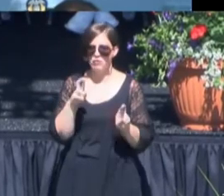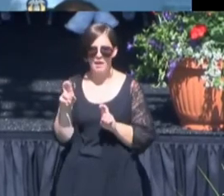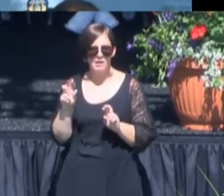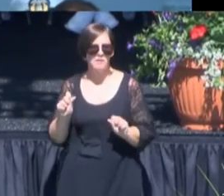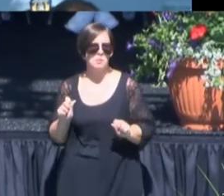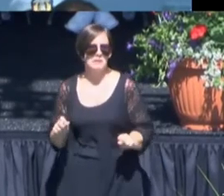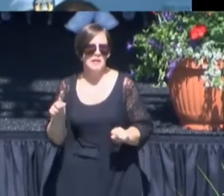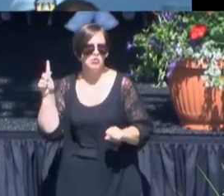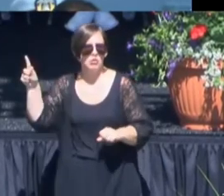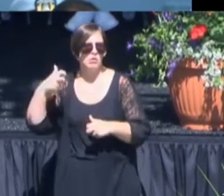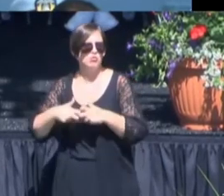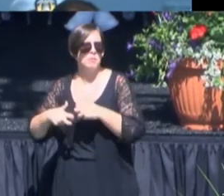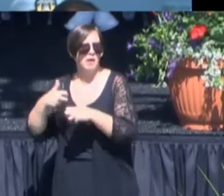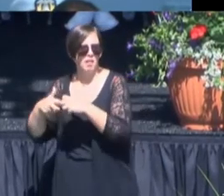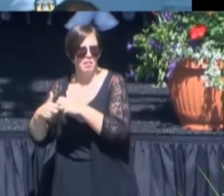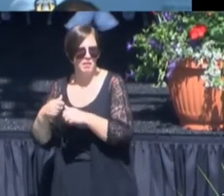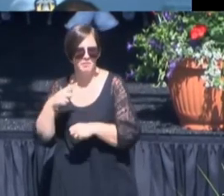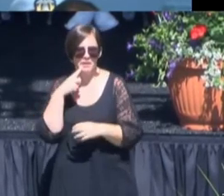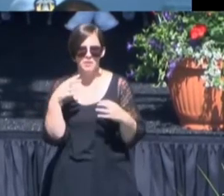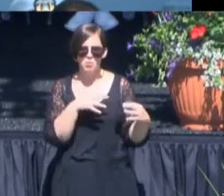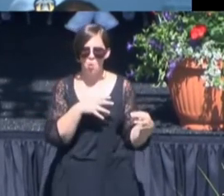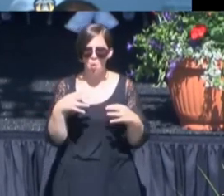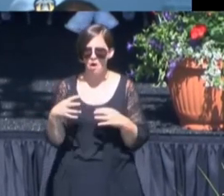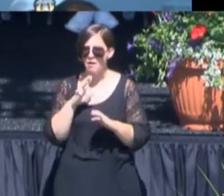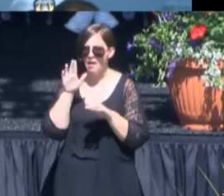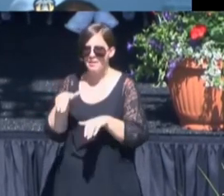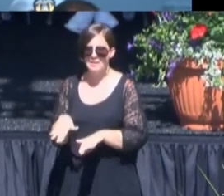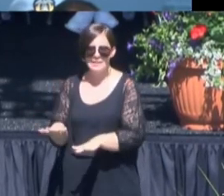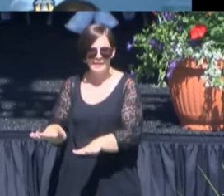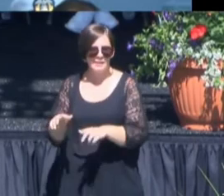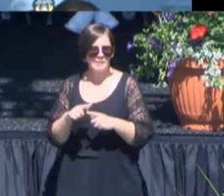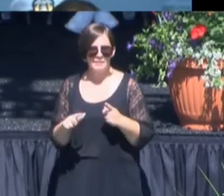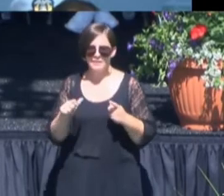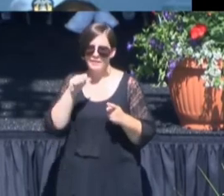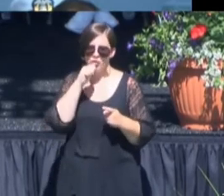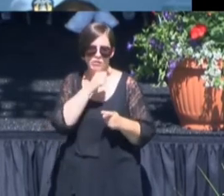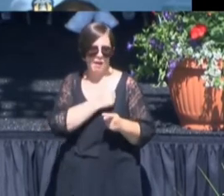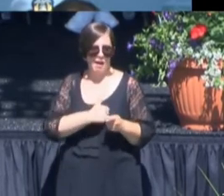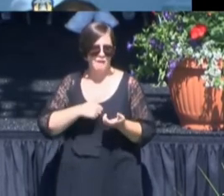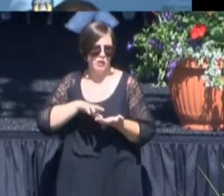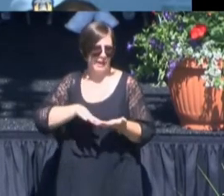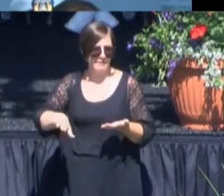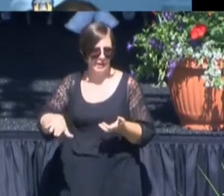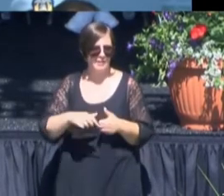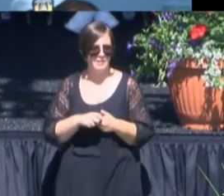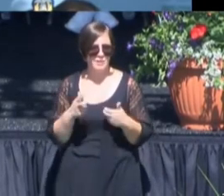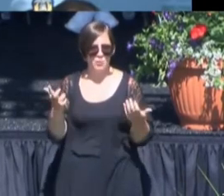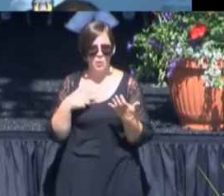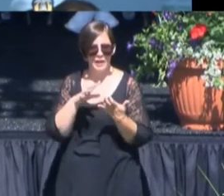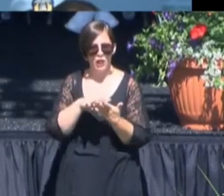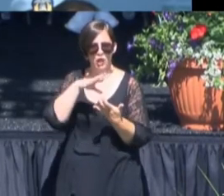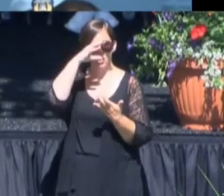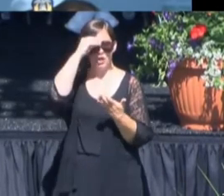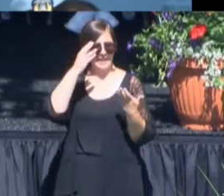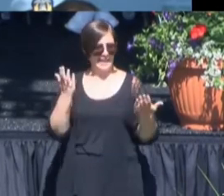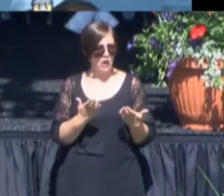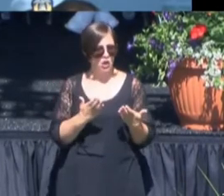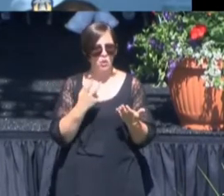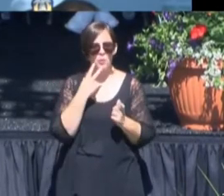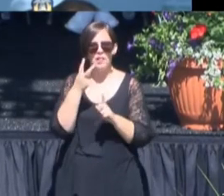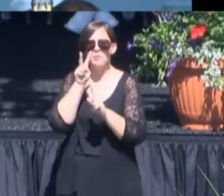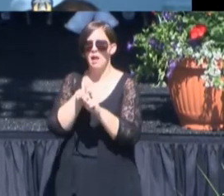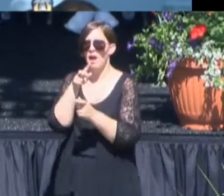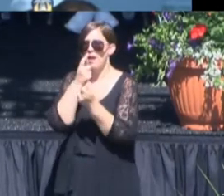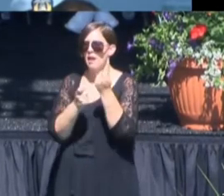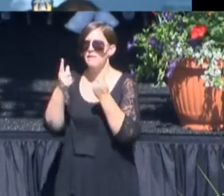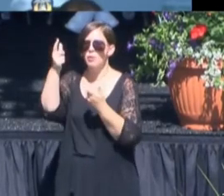looms. Because both war and the sea are unforgiving environments, and so the lessons learned here will apply wherever you go